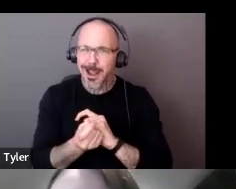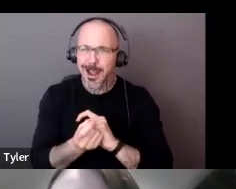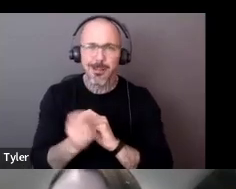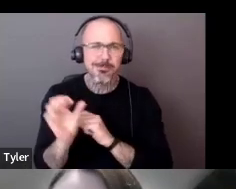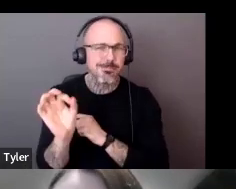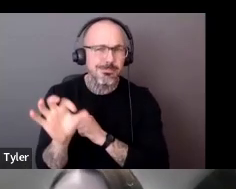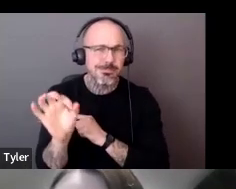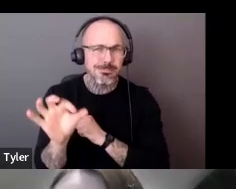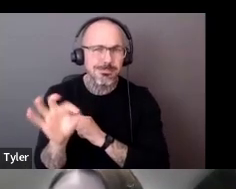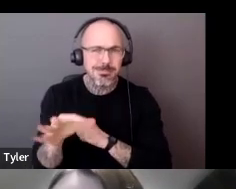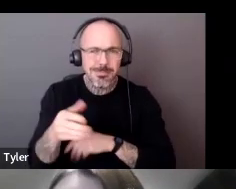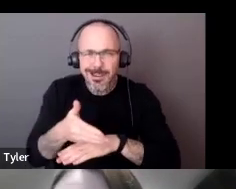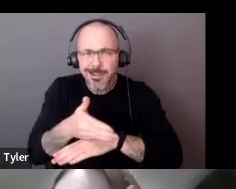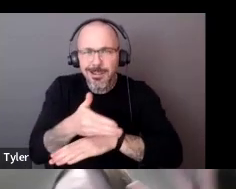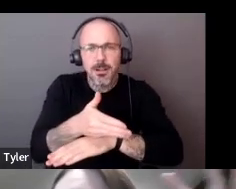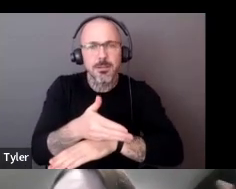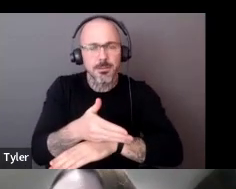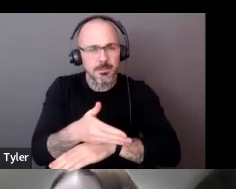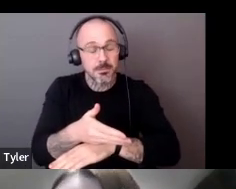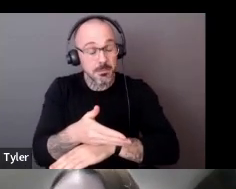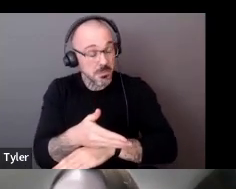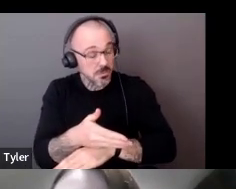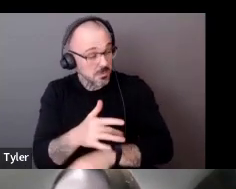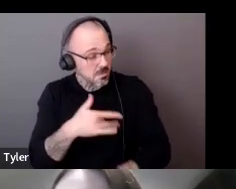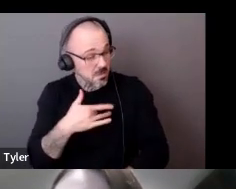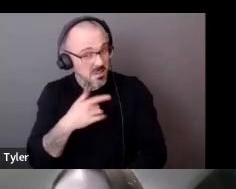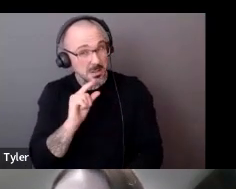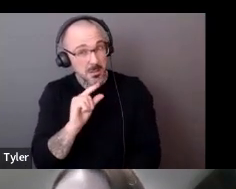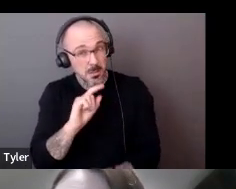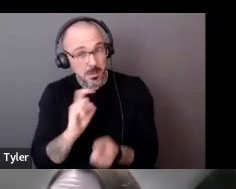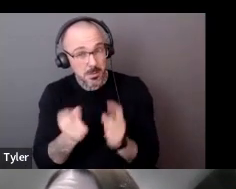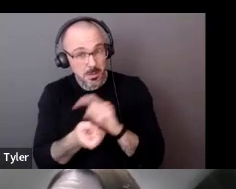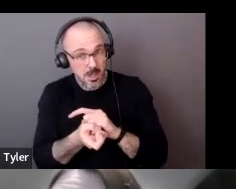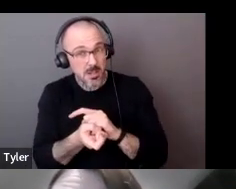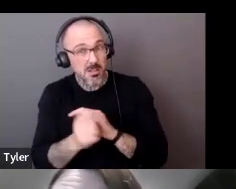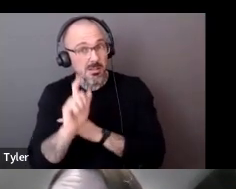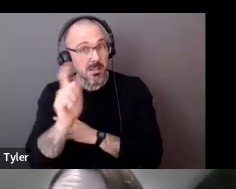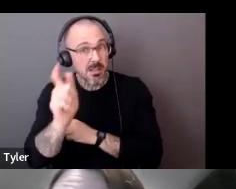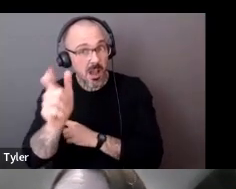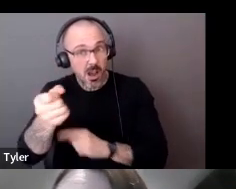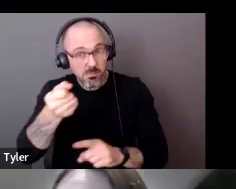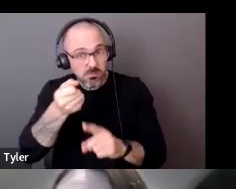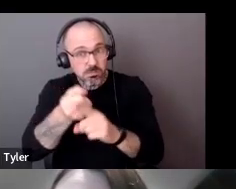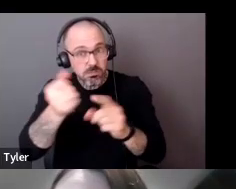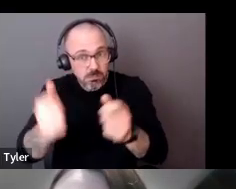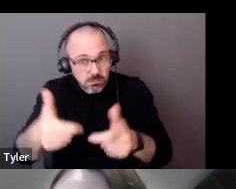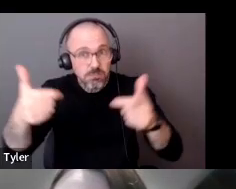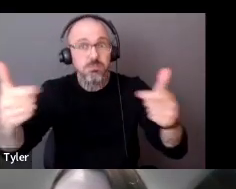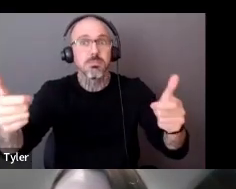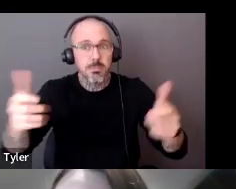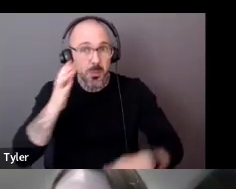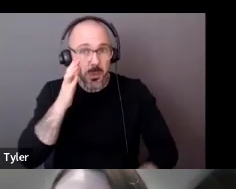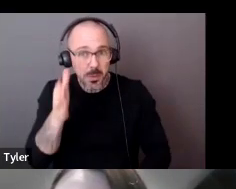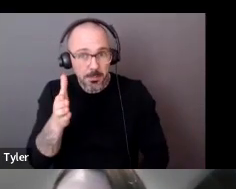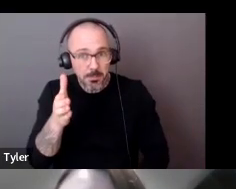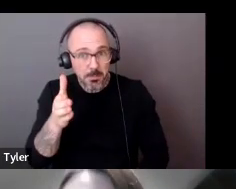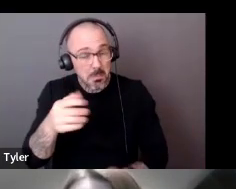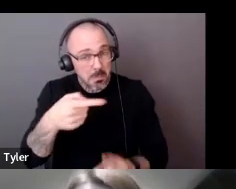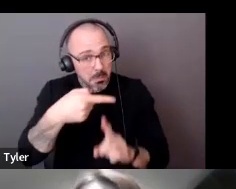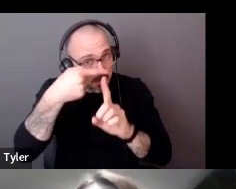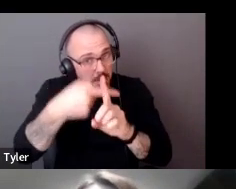community can result in a bigger change, a bigger impact, a positive impact for people?